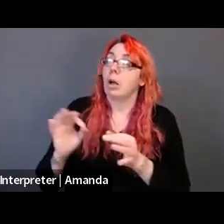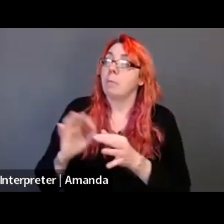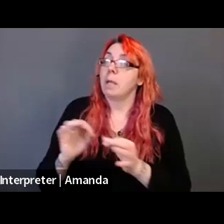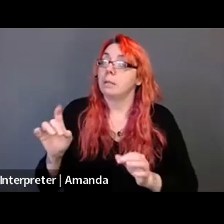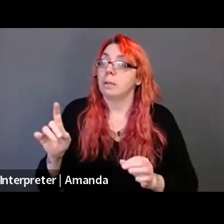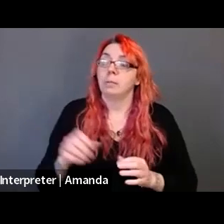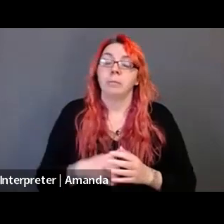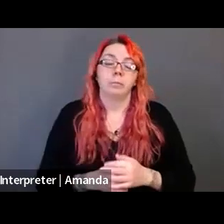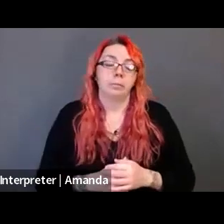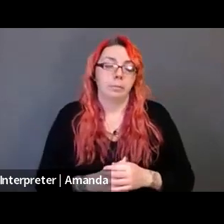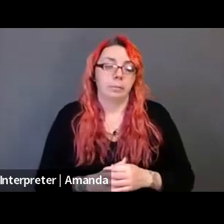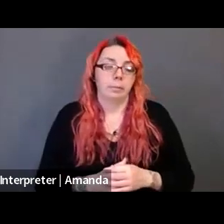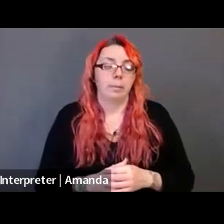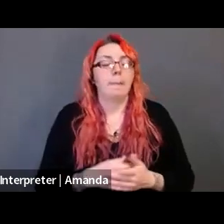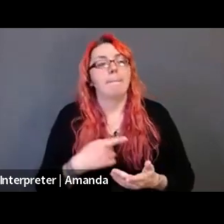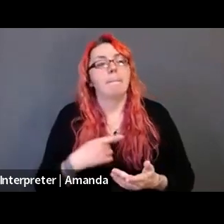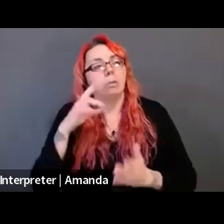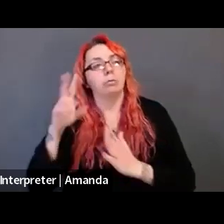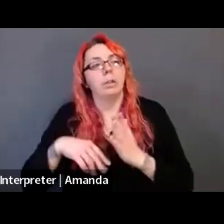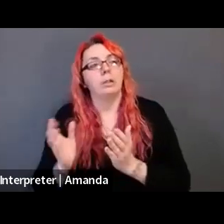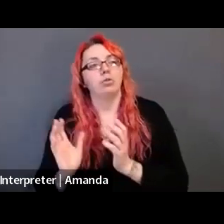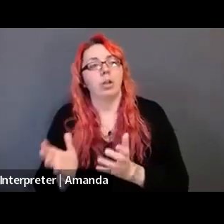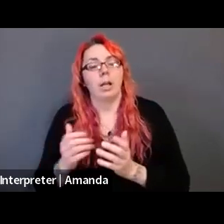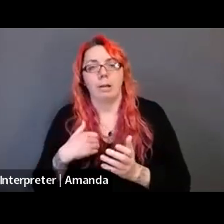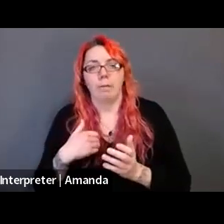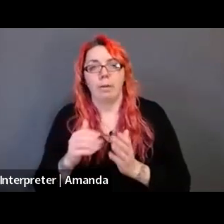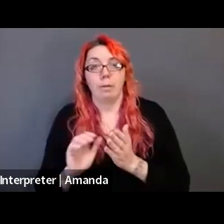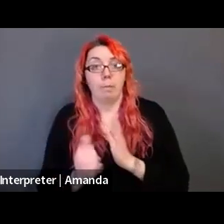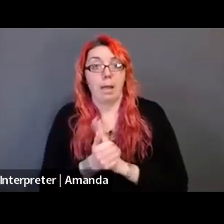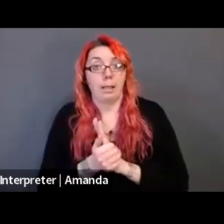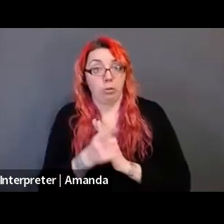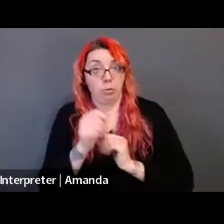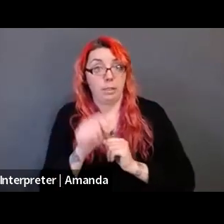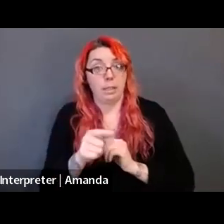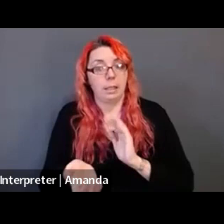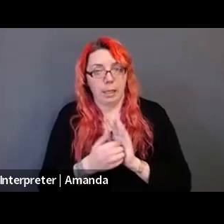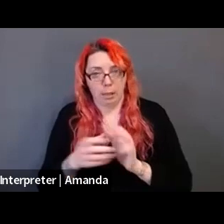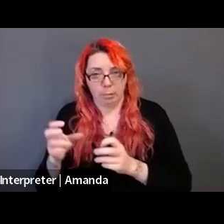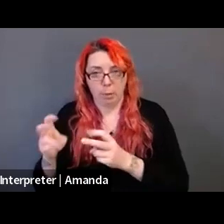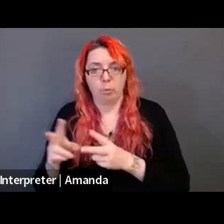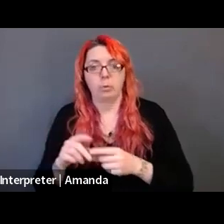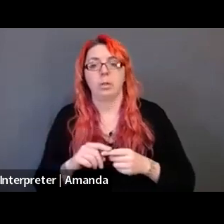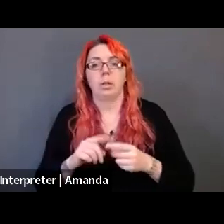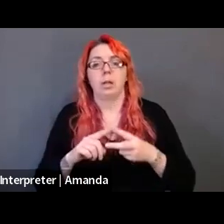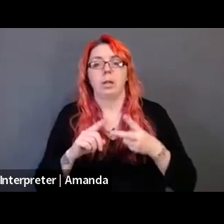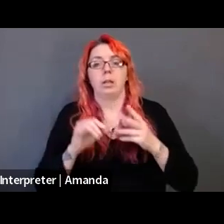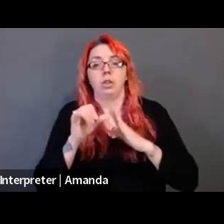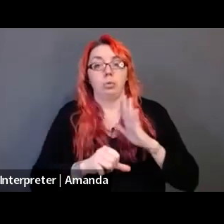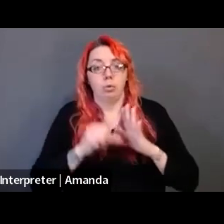the YouTube channel, which Equity is maintaining, and there's info on the Haven helpline, which